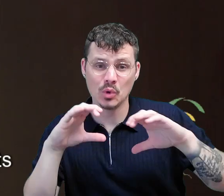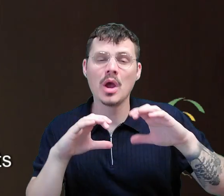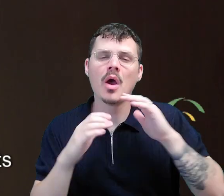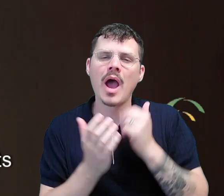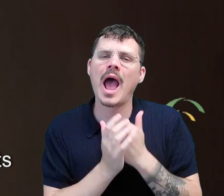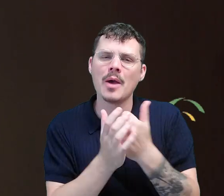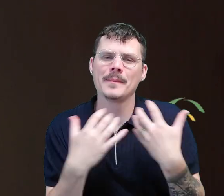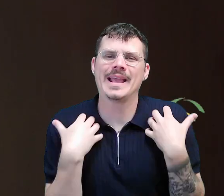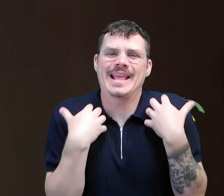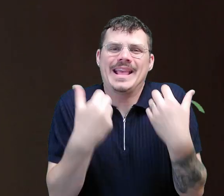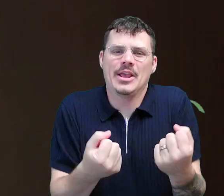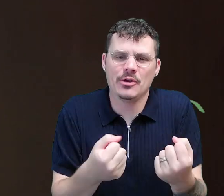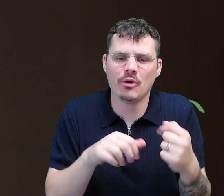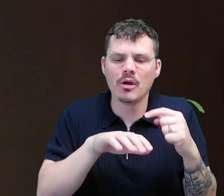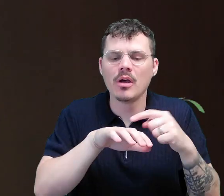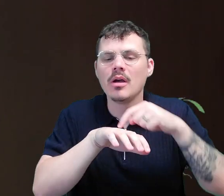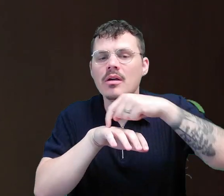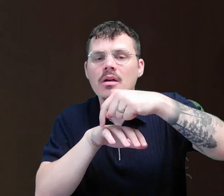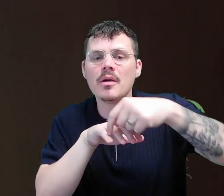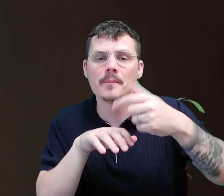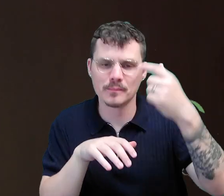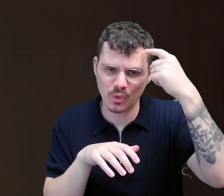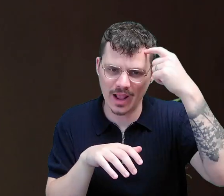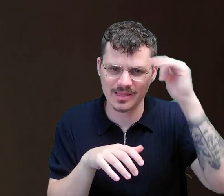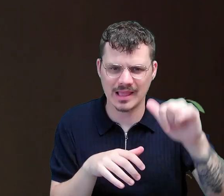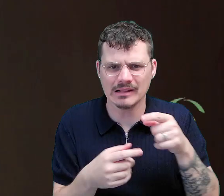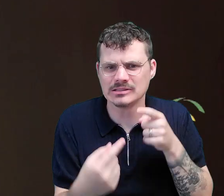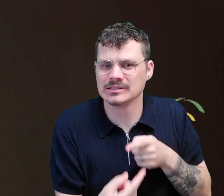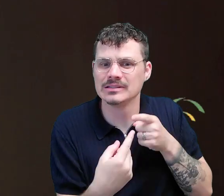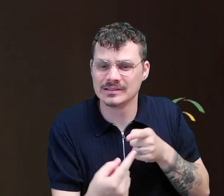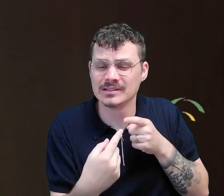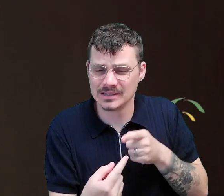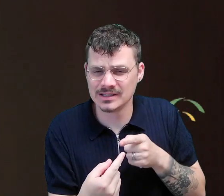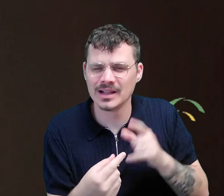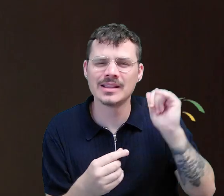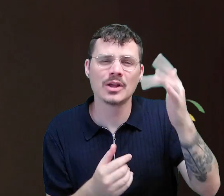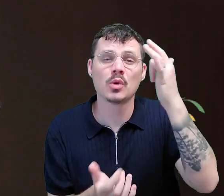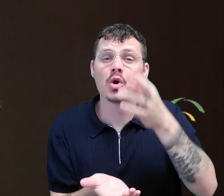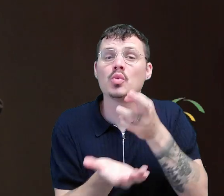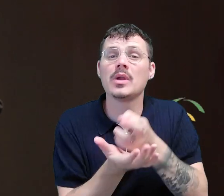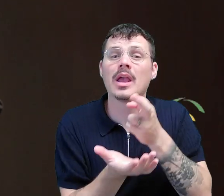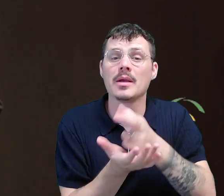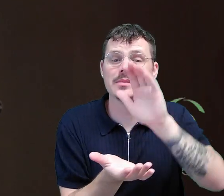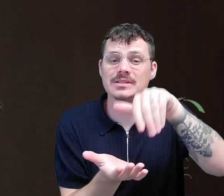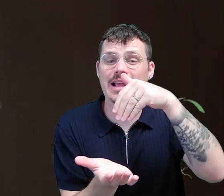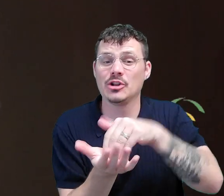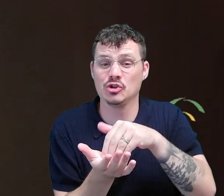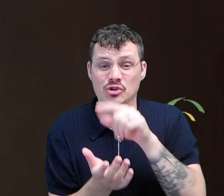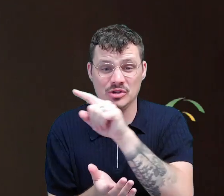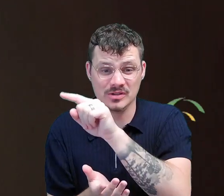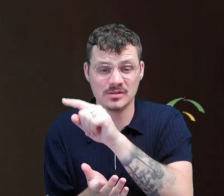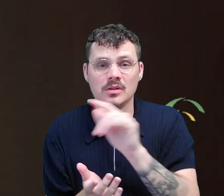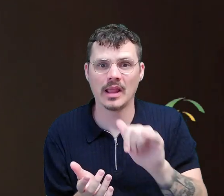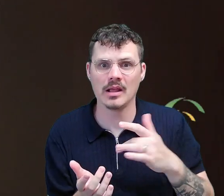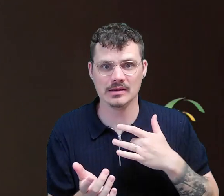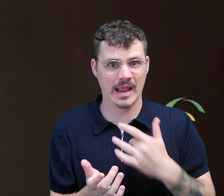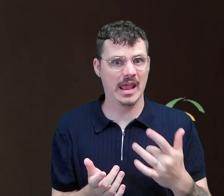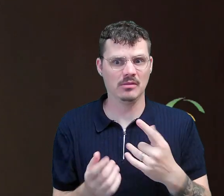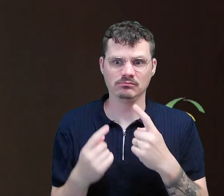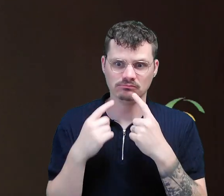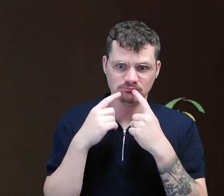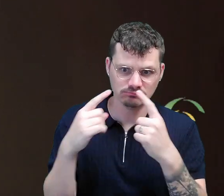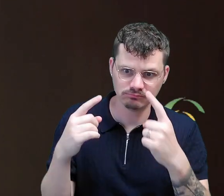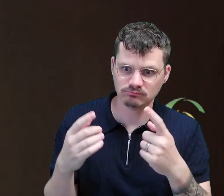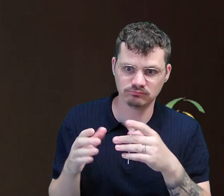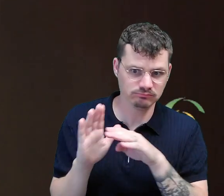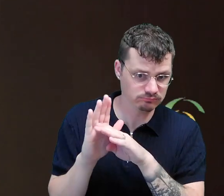the other parts that are having a hard time. That's why rehabilitation centers that do really great